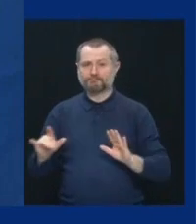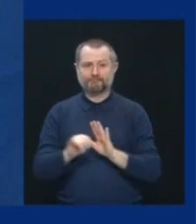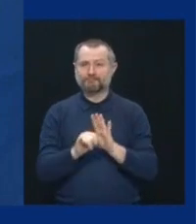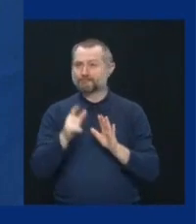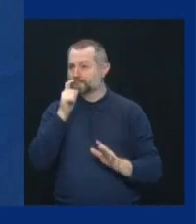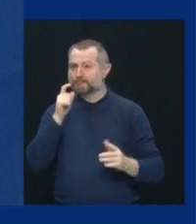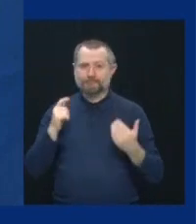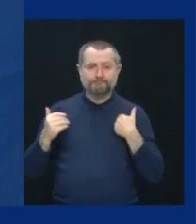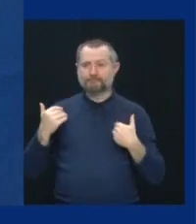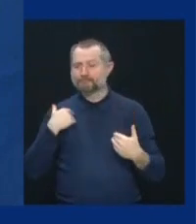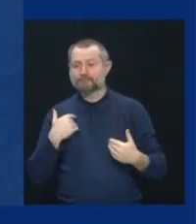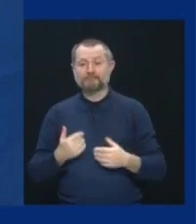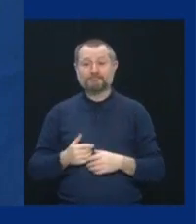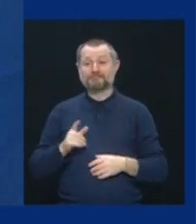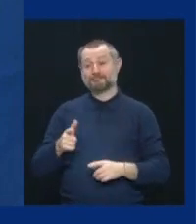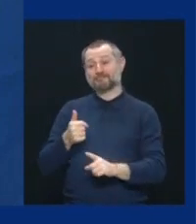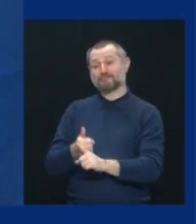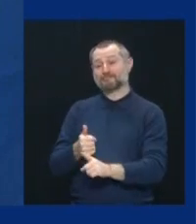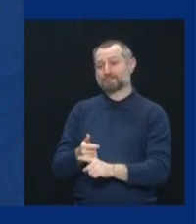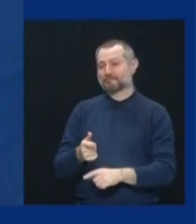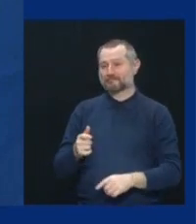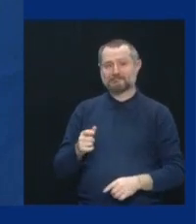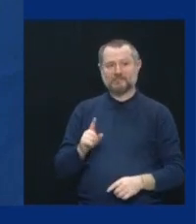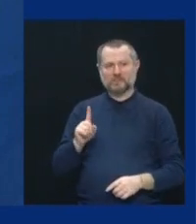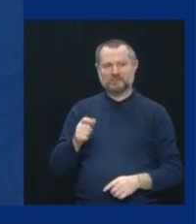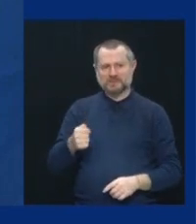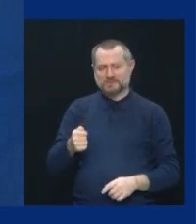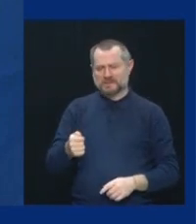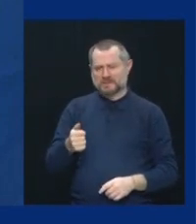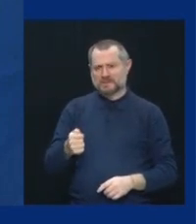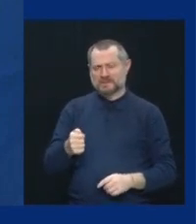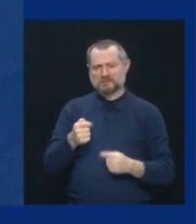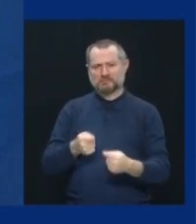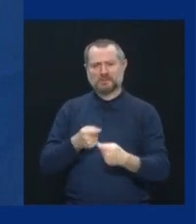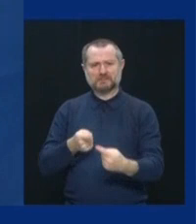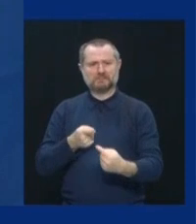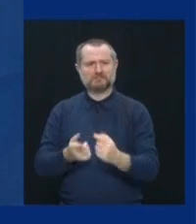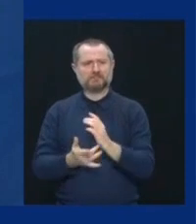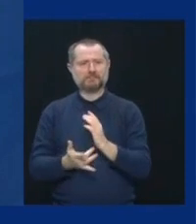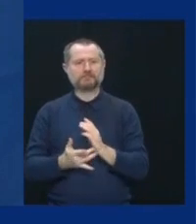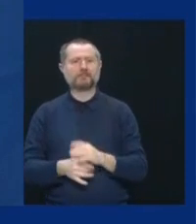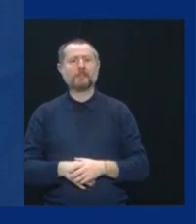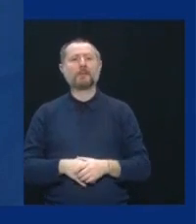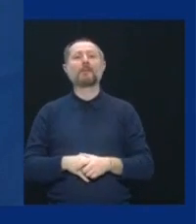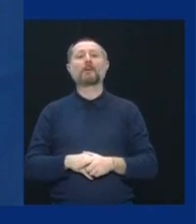And if I could figure out how to get this slide to advance, that would be good.